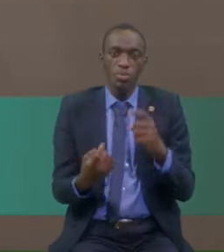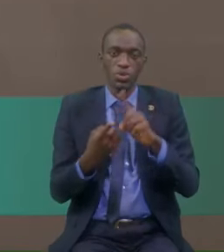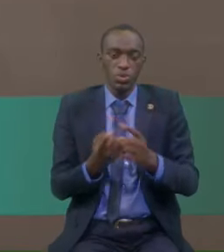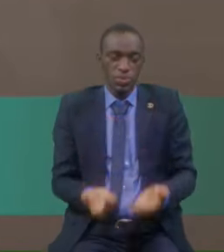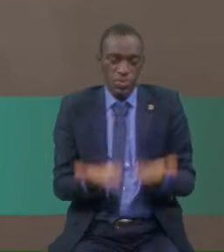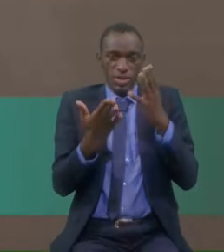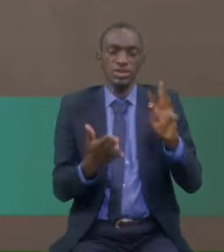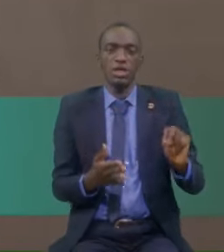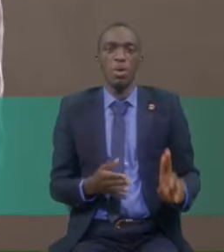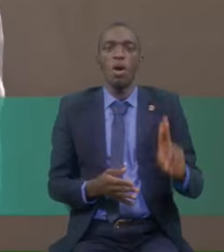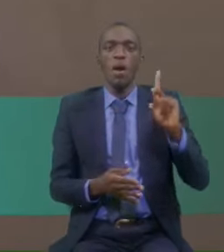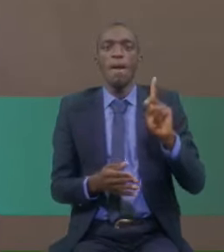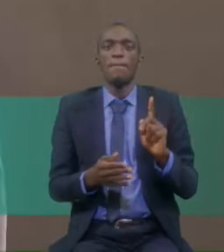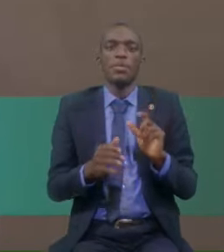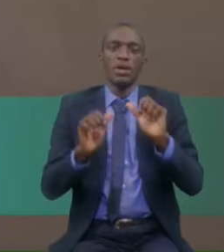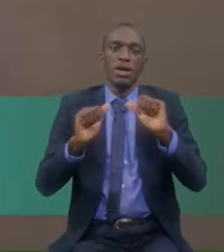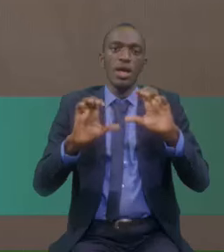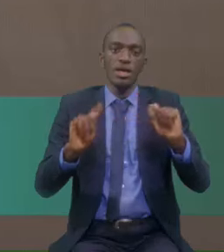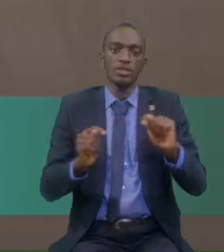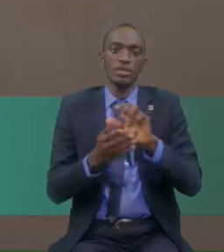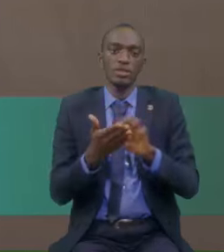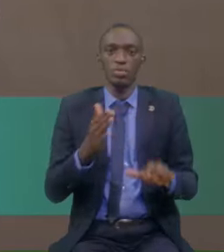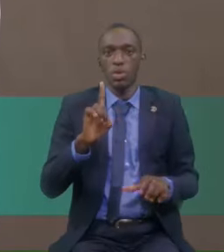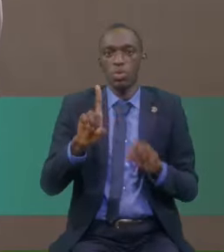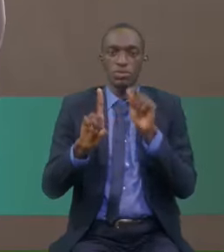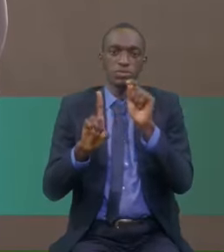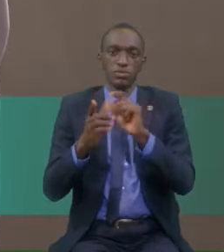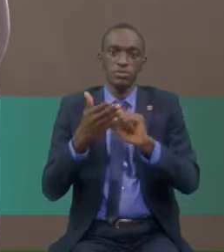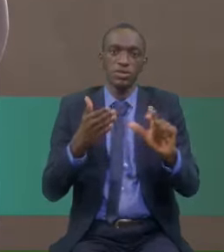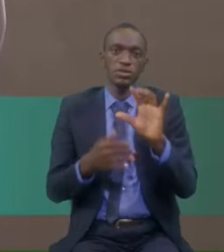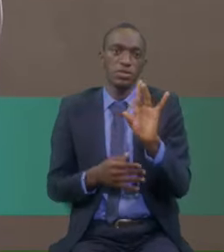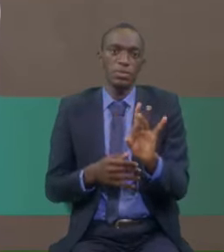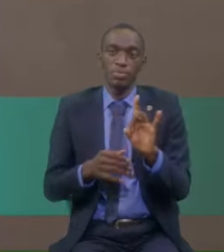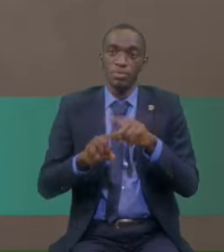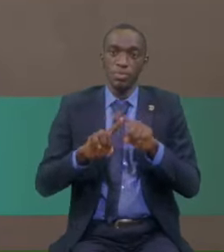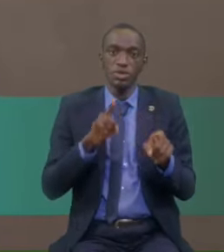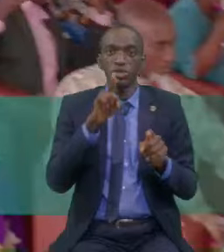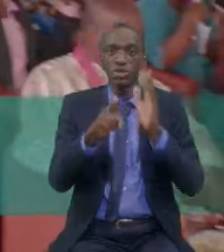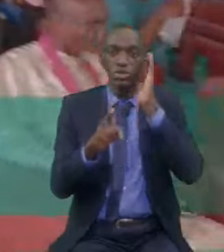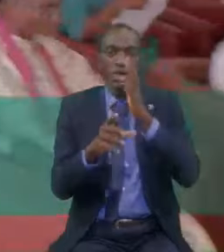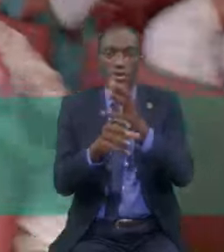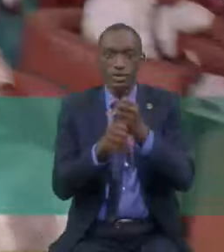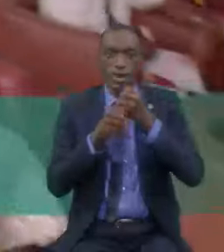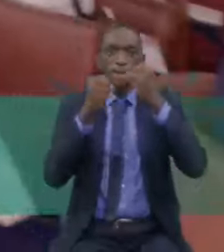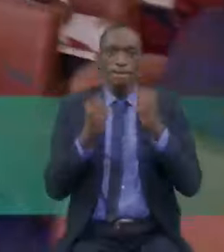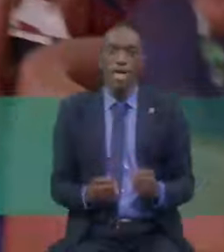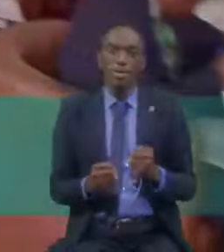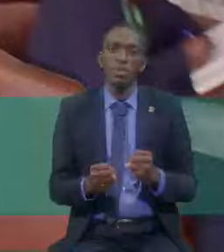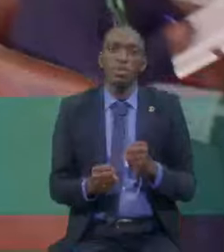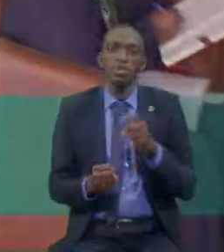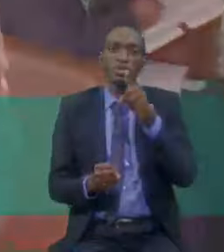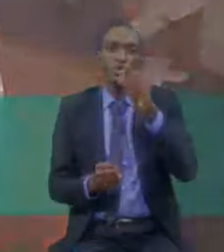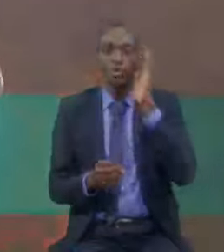at verse 8. But he shall receive power. He shall receive power. He shall receive